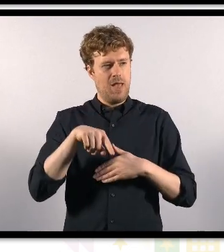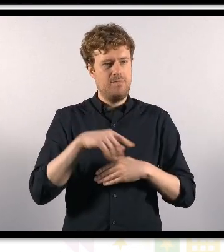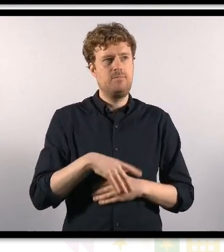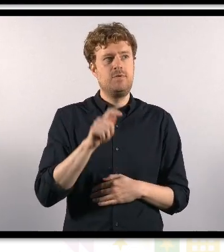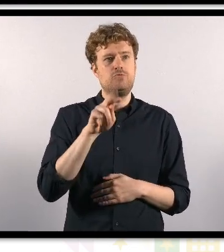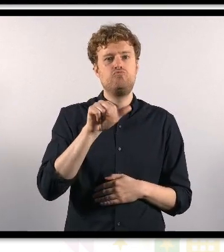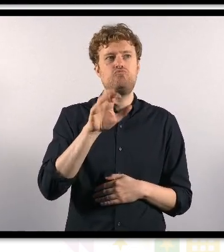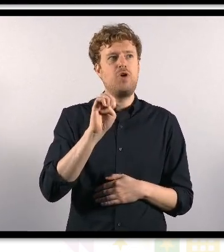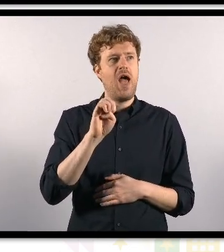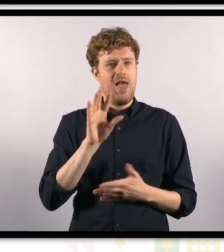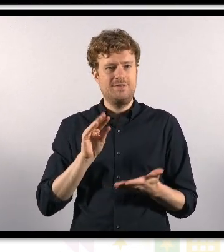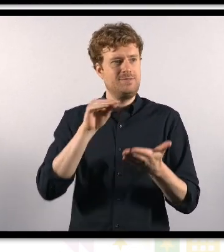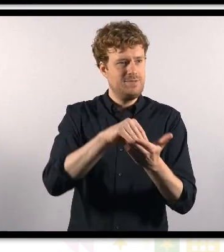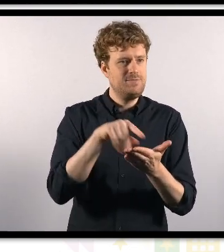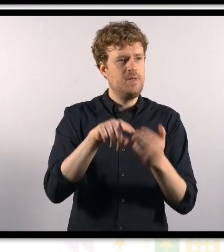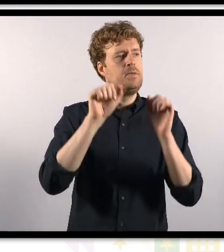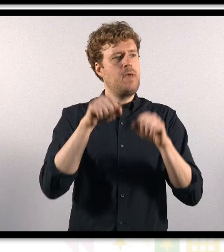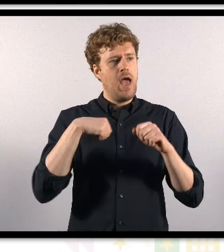Remove everything that's not in the critical path.